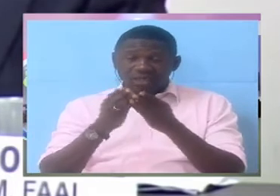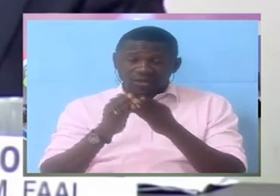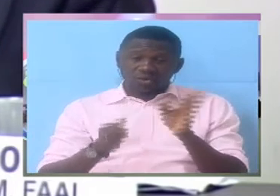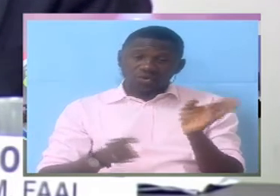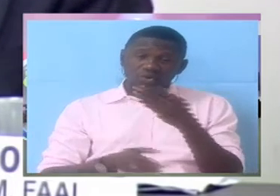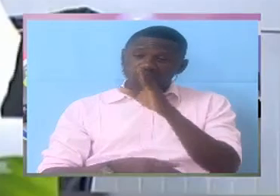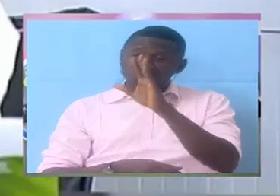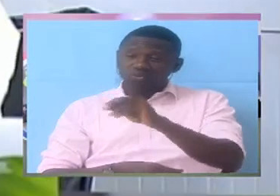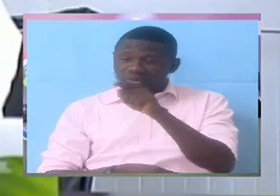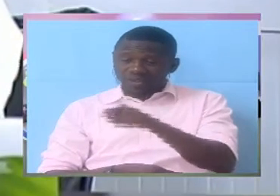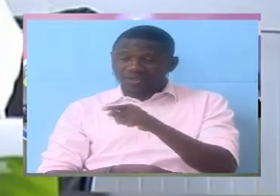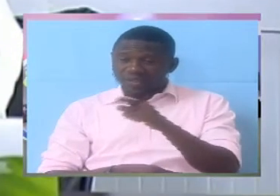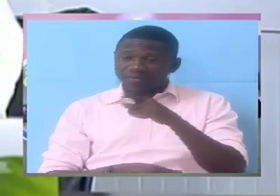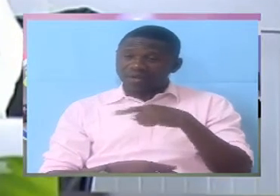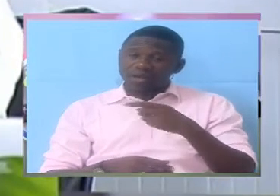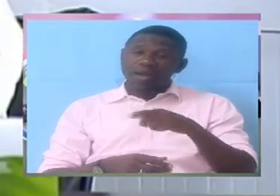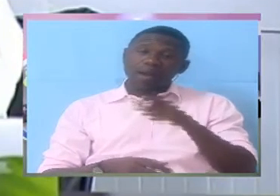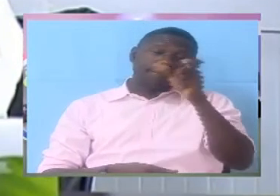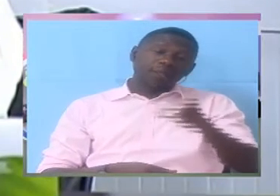else?